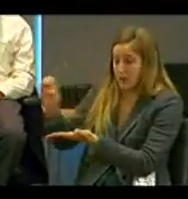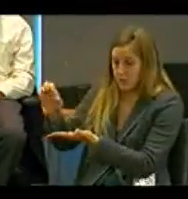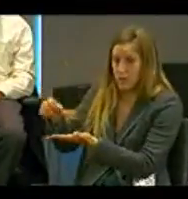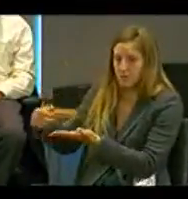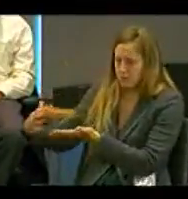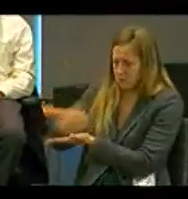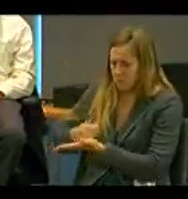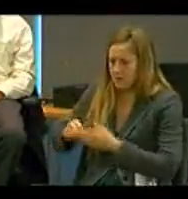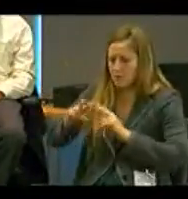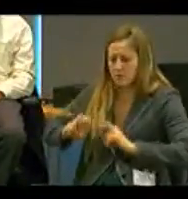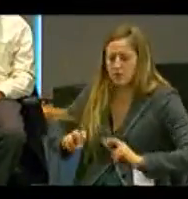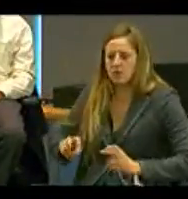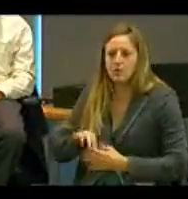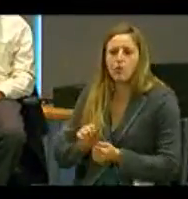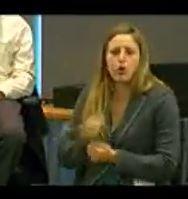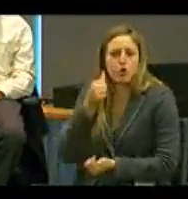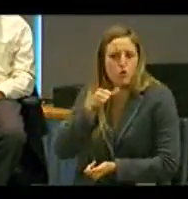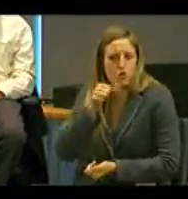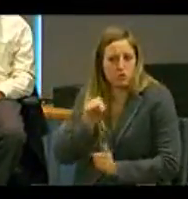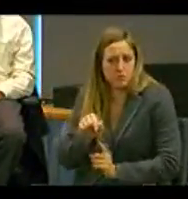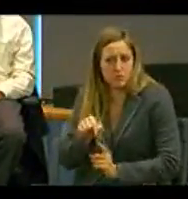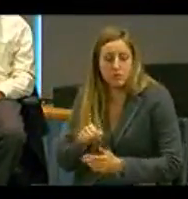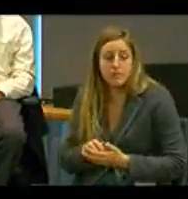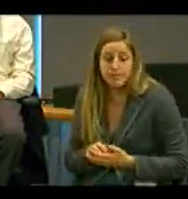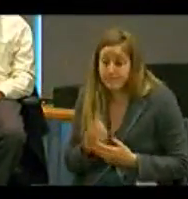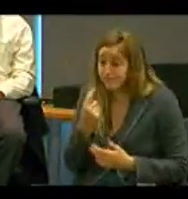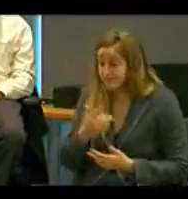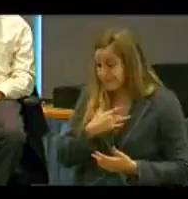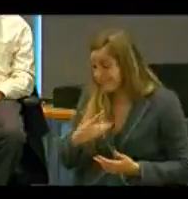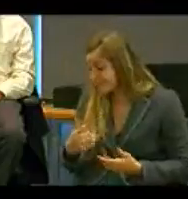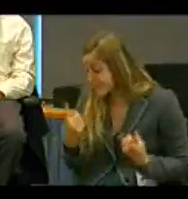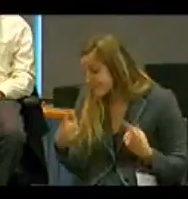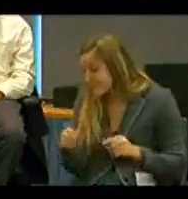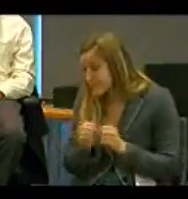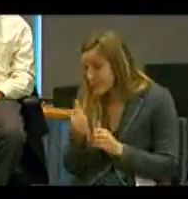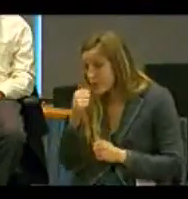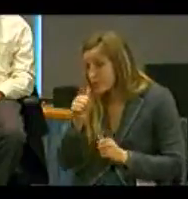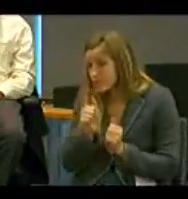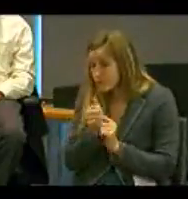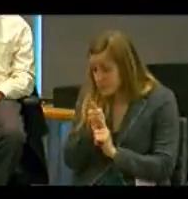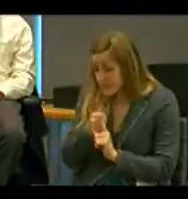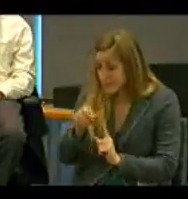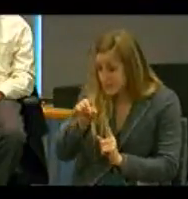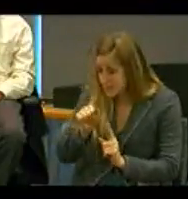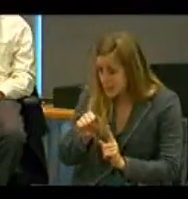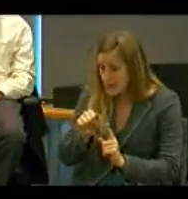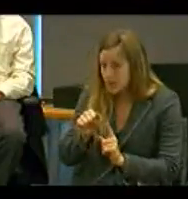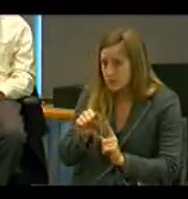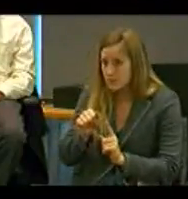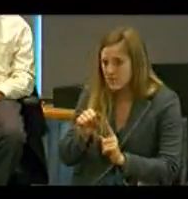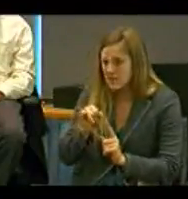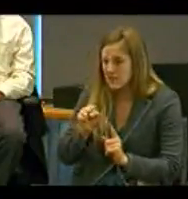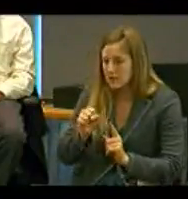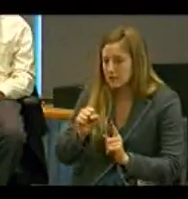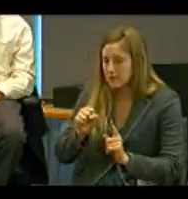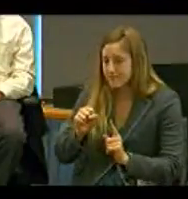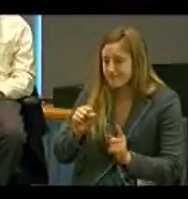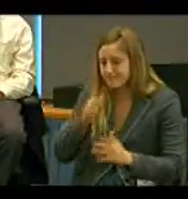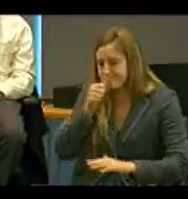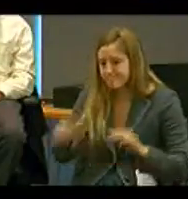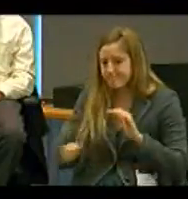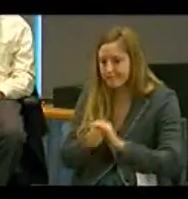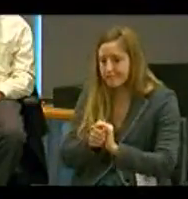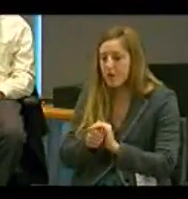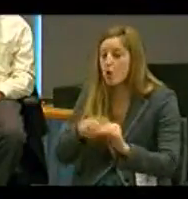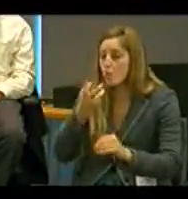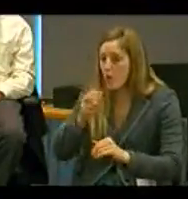was occurring among girls. Oftentimes what happens with girls with disabilities is obscured when they are included in larger